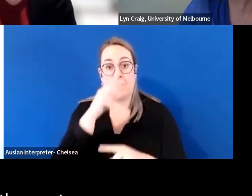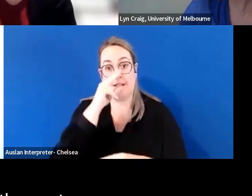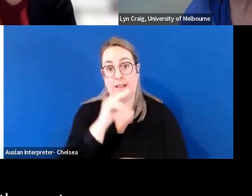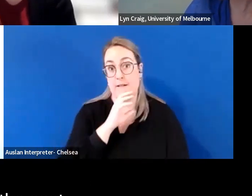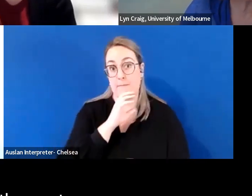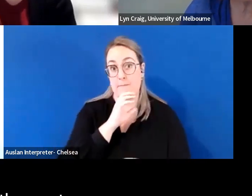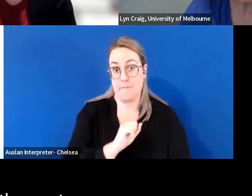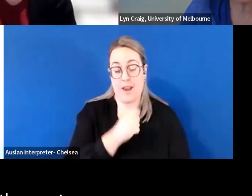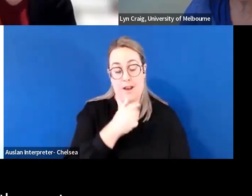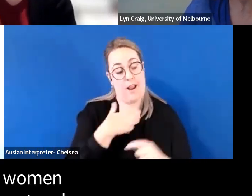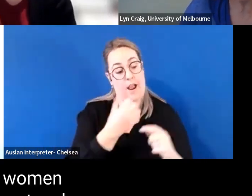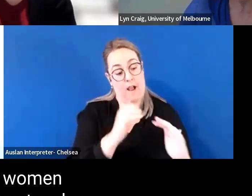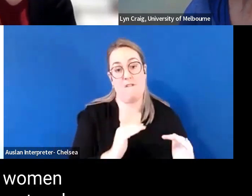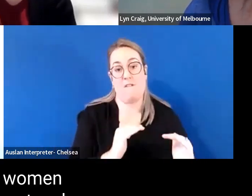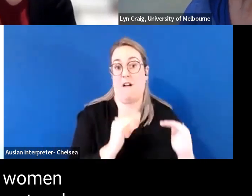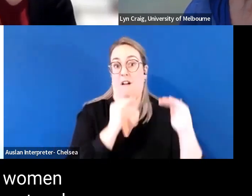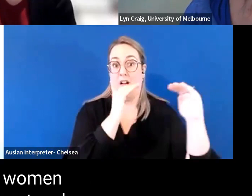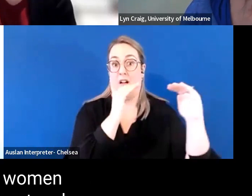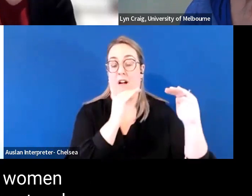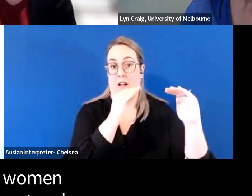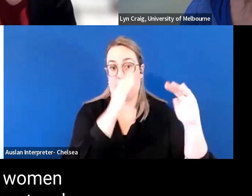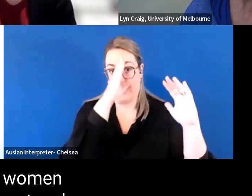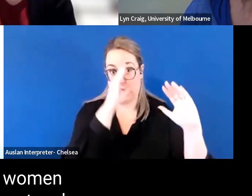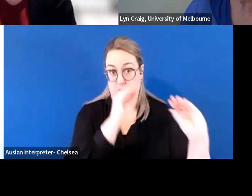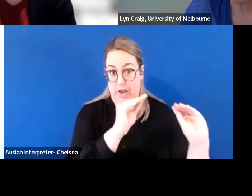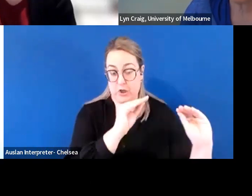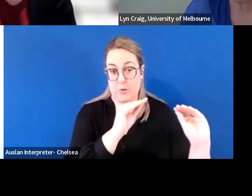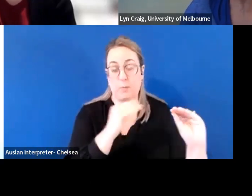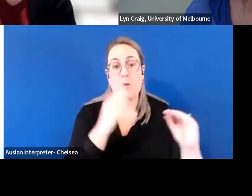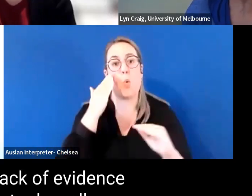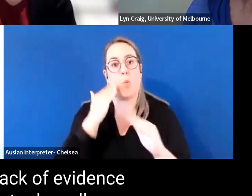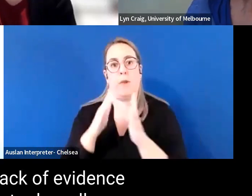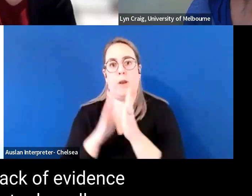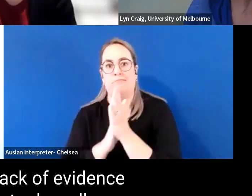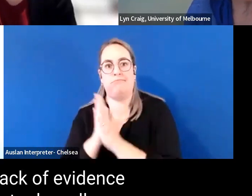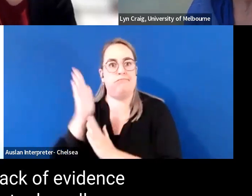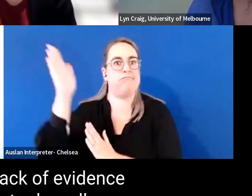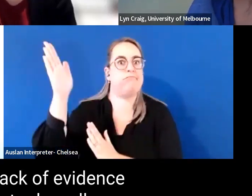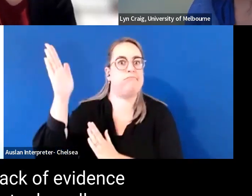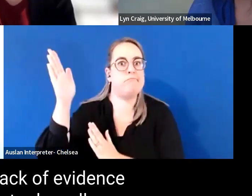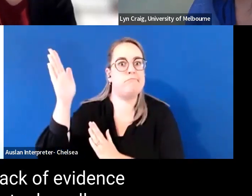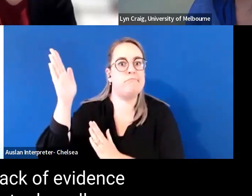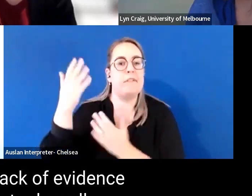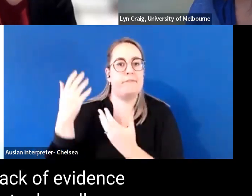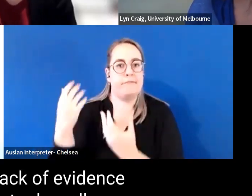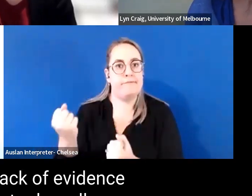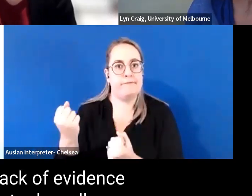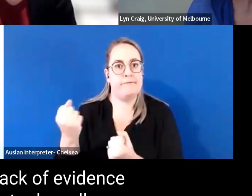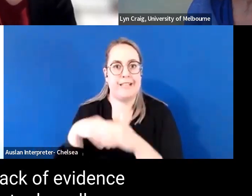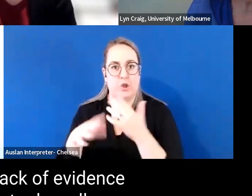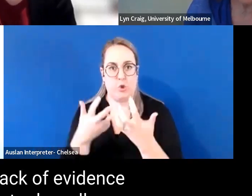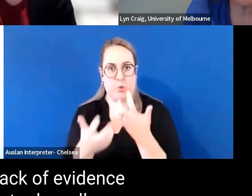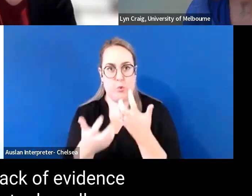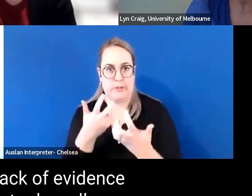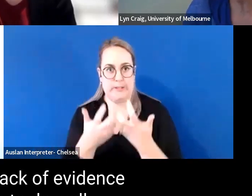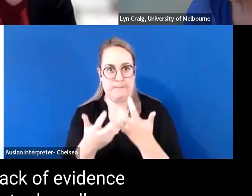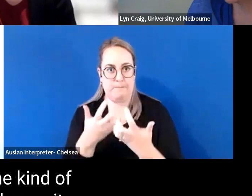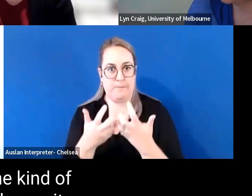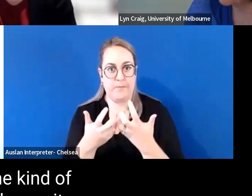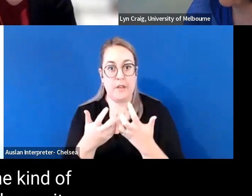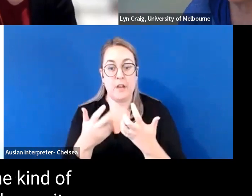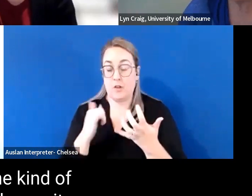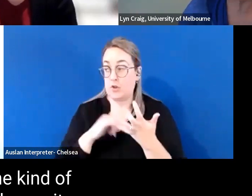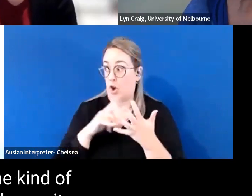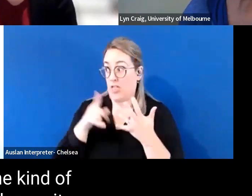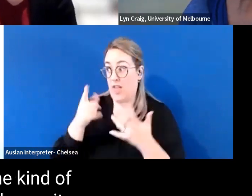education rates than in the past, but the women are truly spectacular. And so there's no lack of evidence of wanting to do well, to